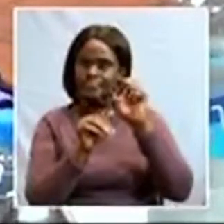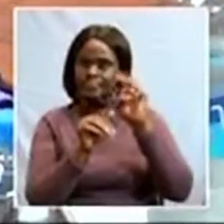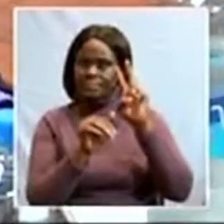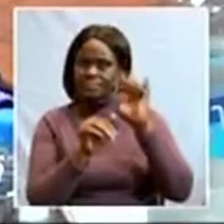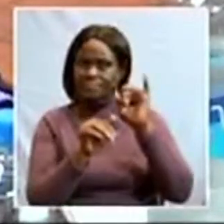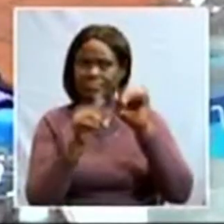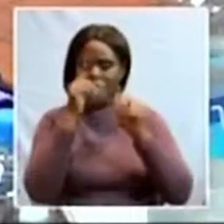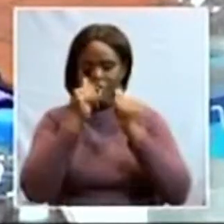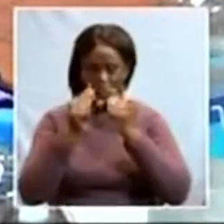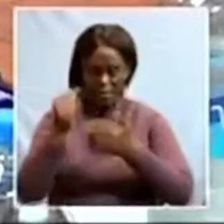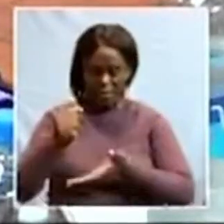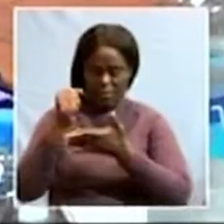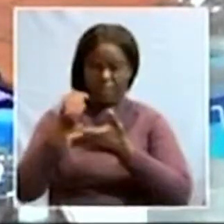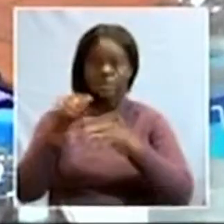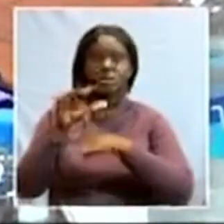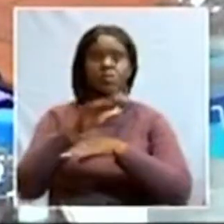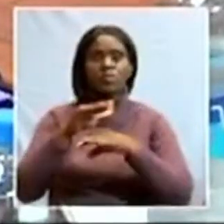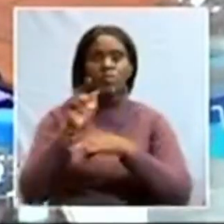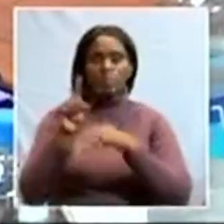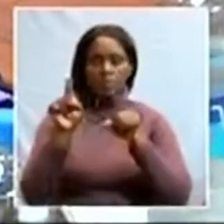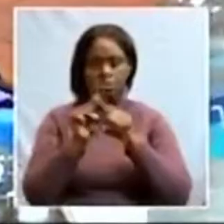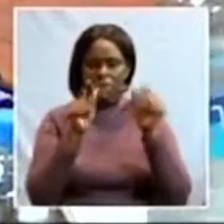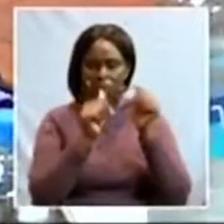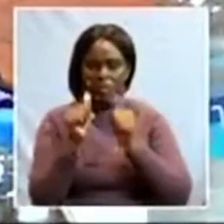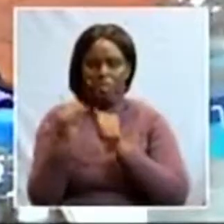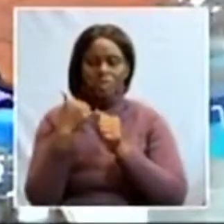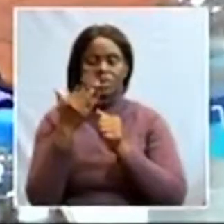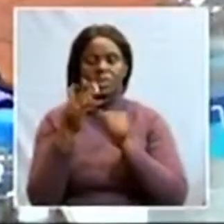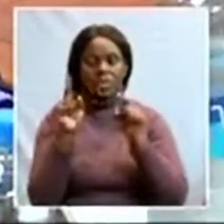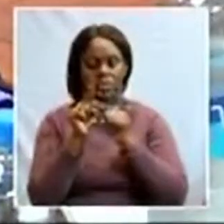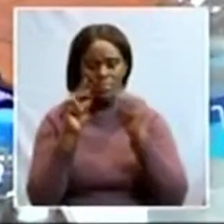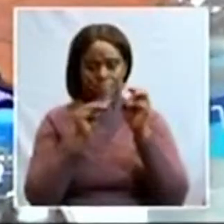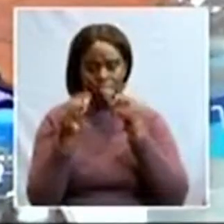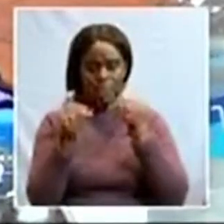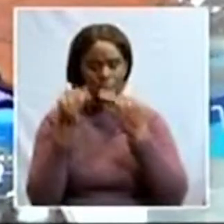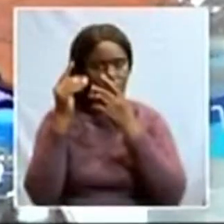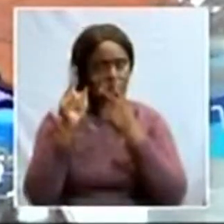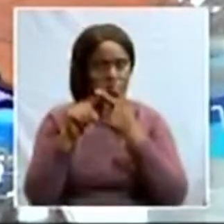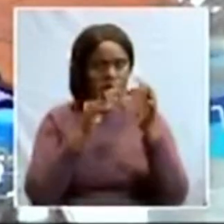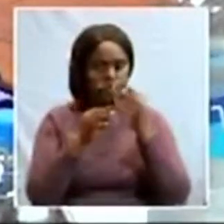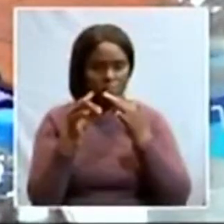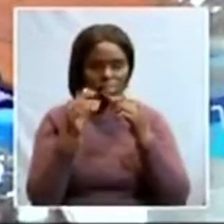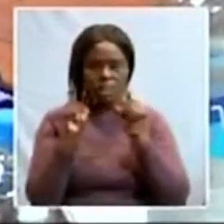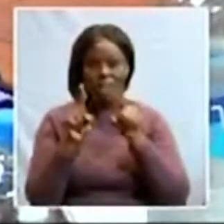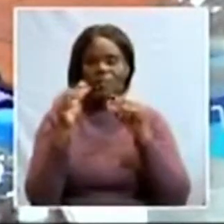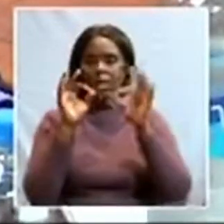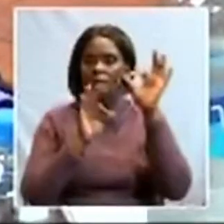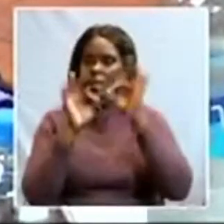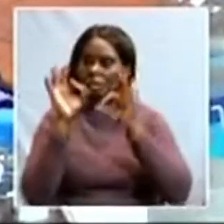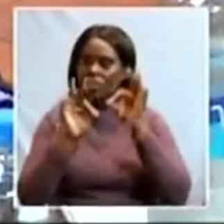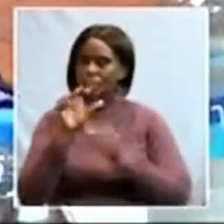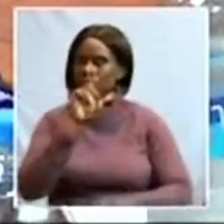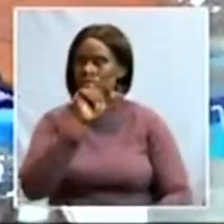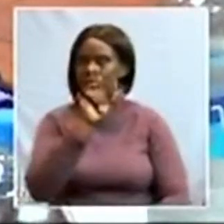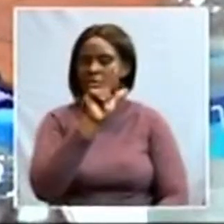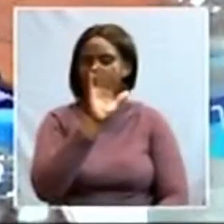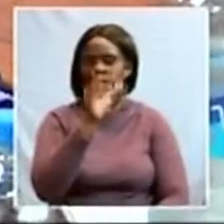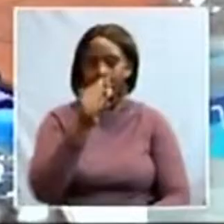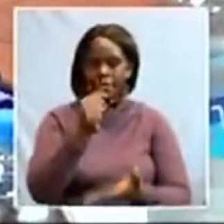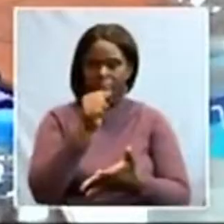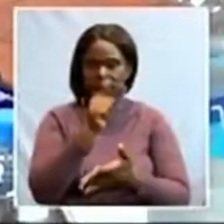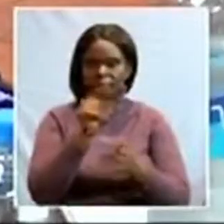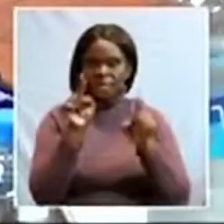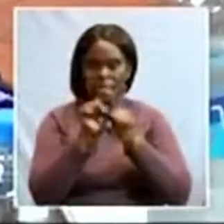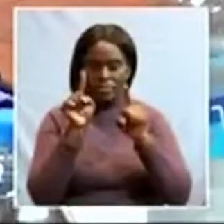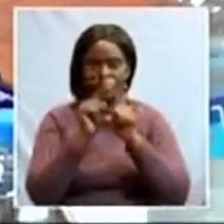to over-budgeting. Action taken. Management wishes to state that it has adjusted the 2025 budget so that it